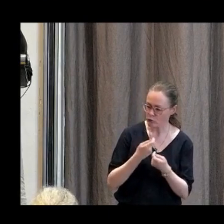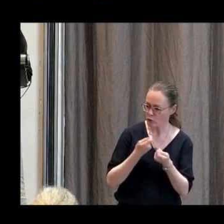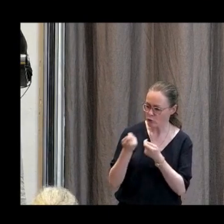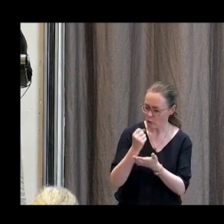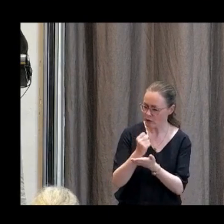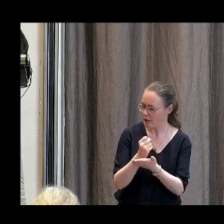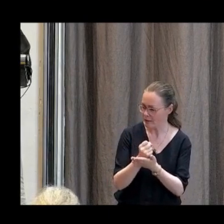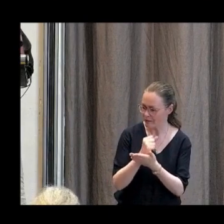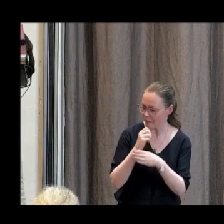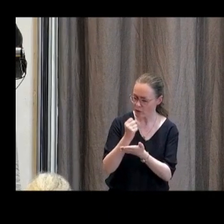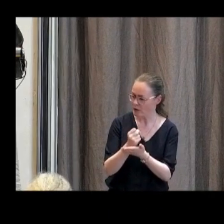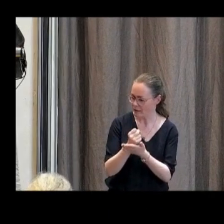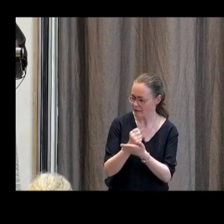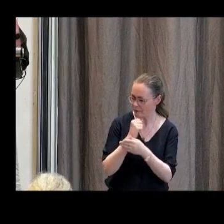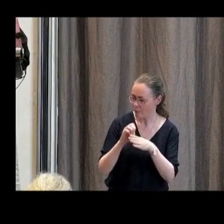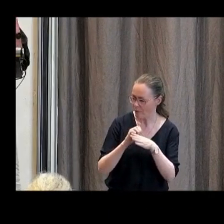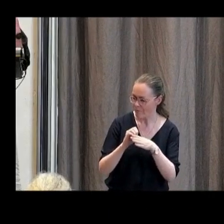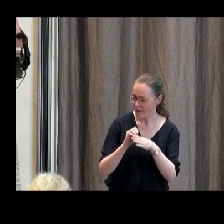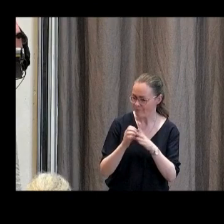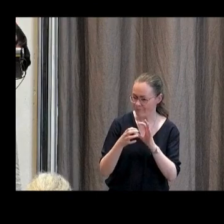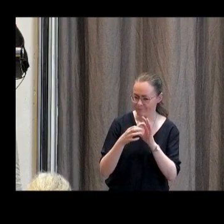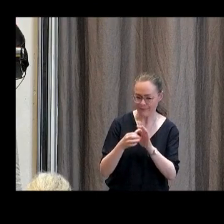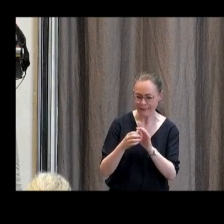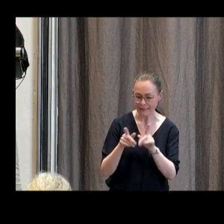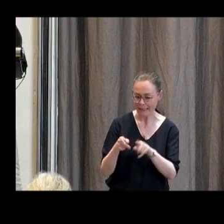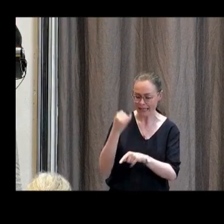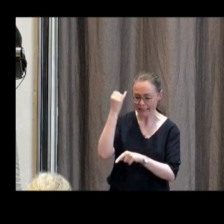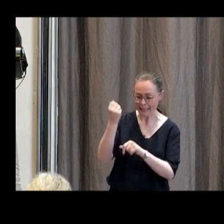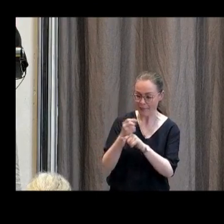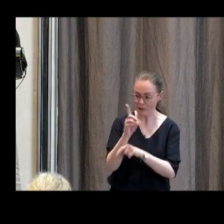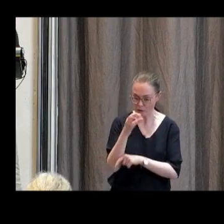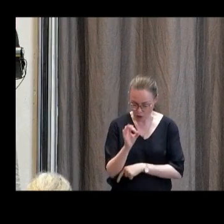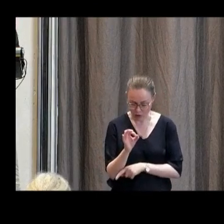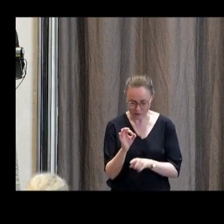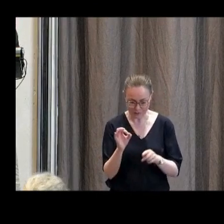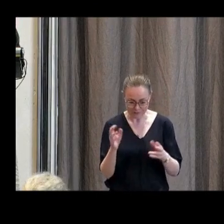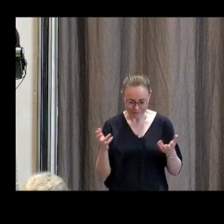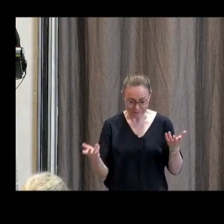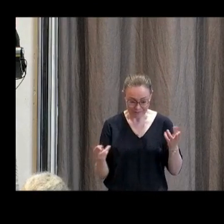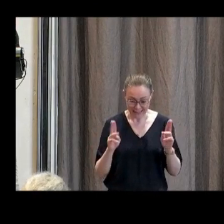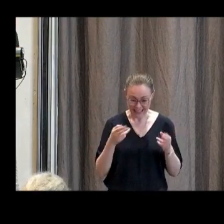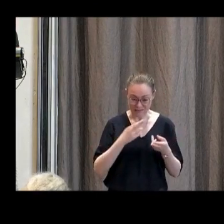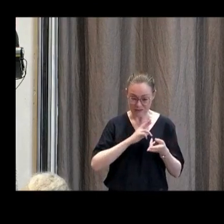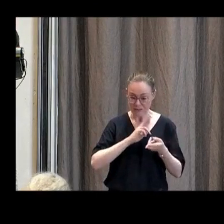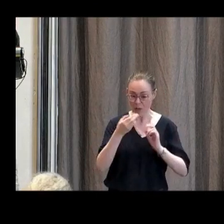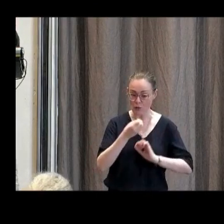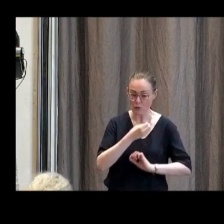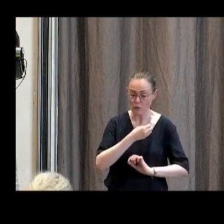There's around the idea that dogs can respond